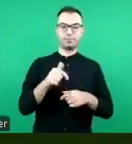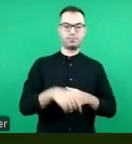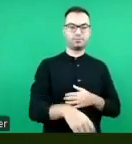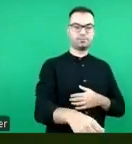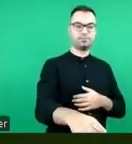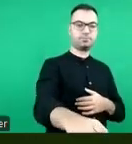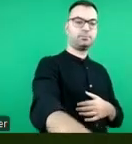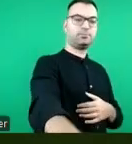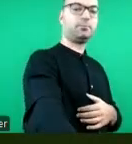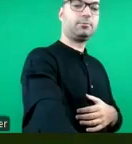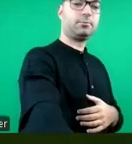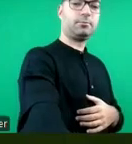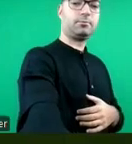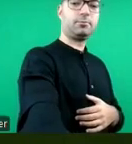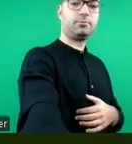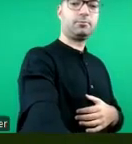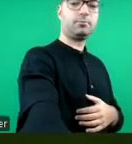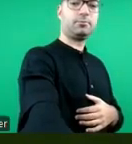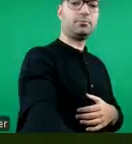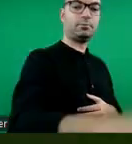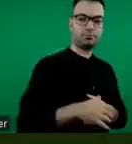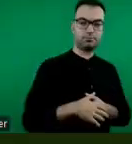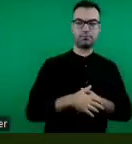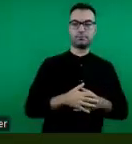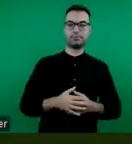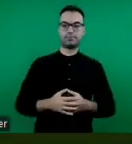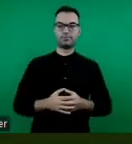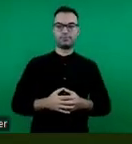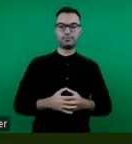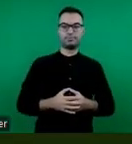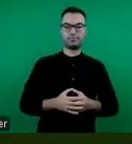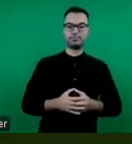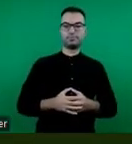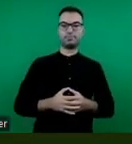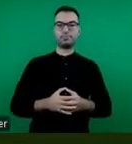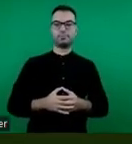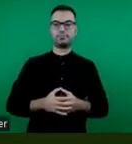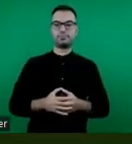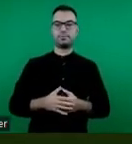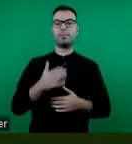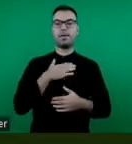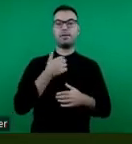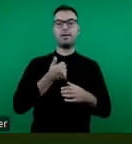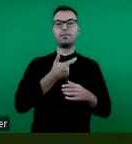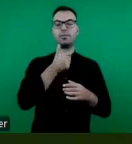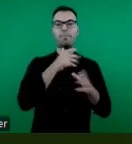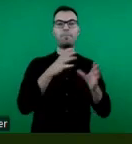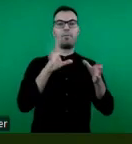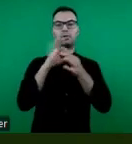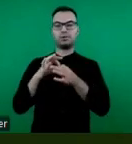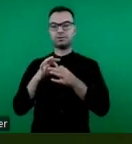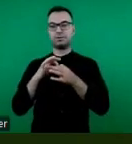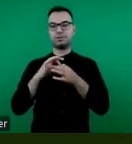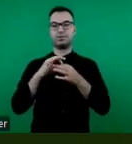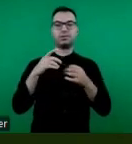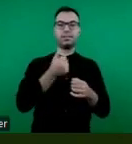I have actually tried to put together pieces from synthesis and open questions. So the keynote